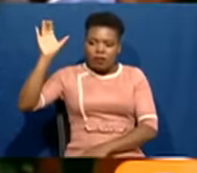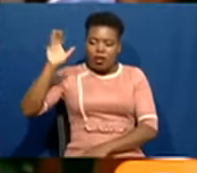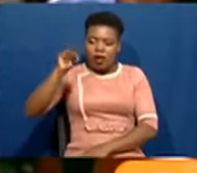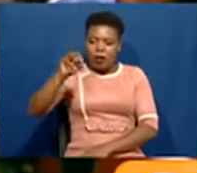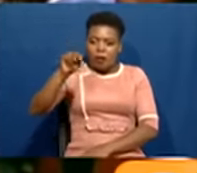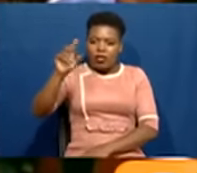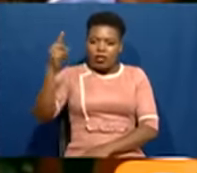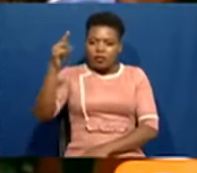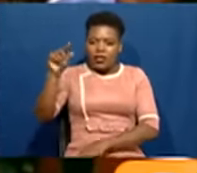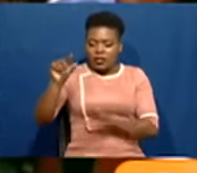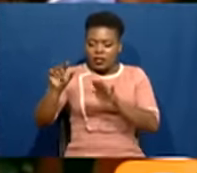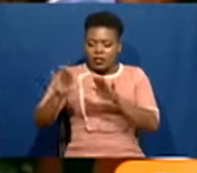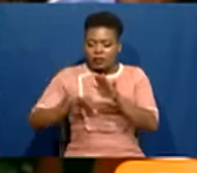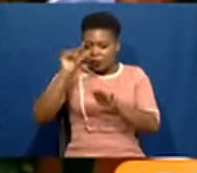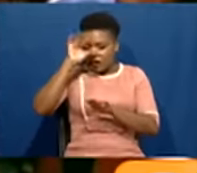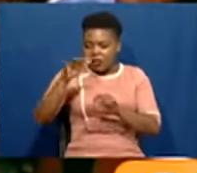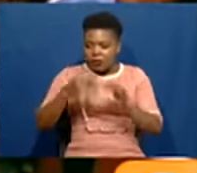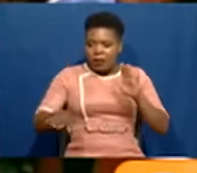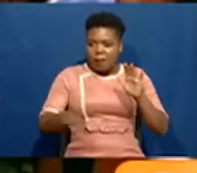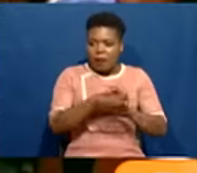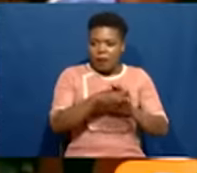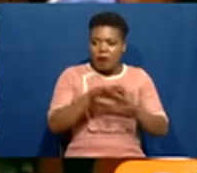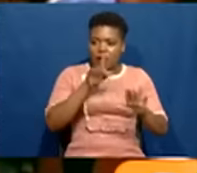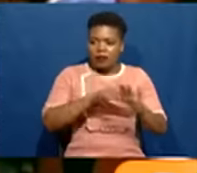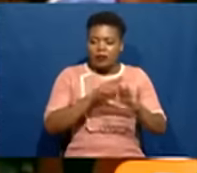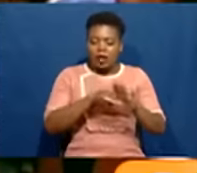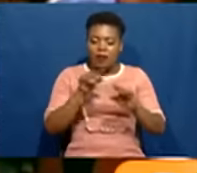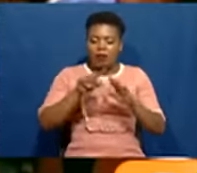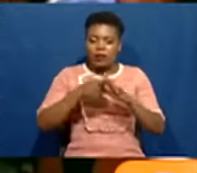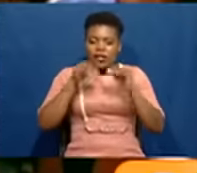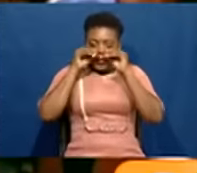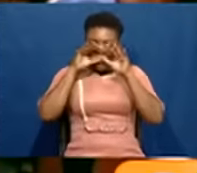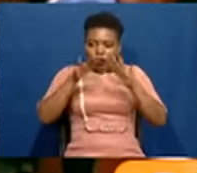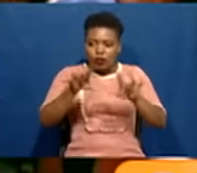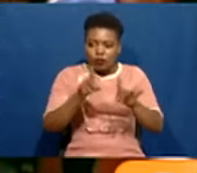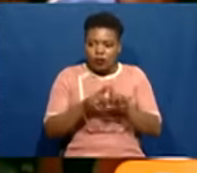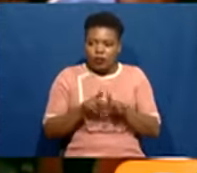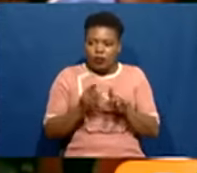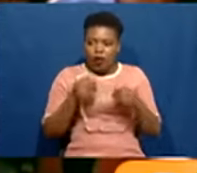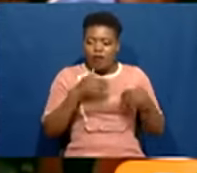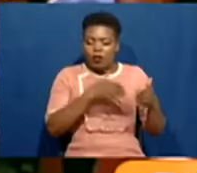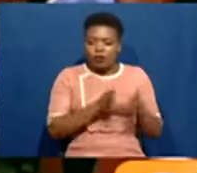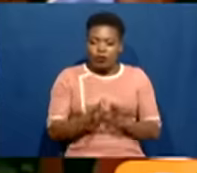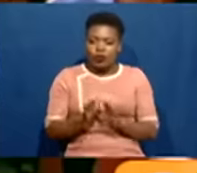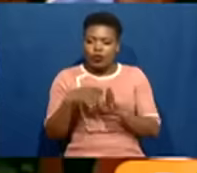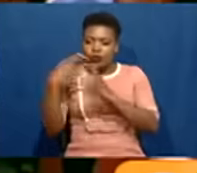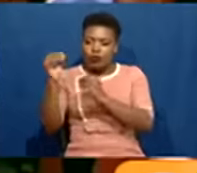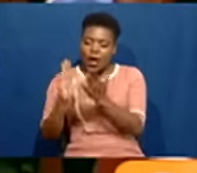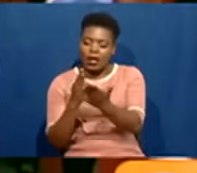first deputy governor to be impeached since the inception of devolution, but he also has the opportunity